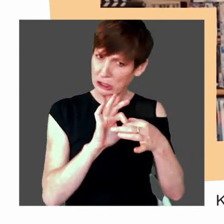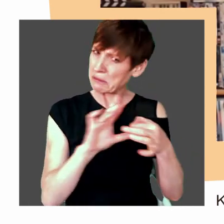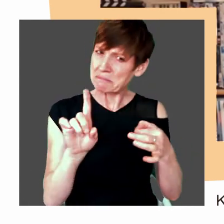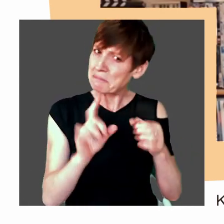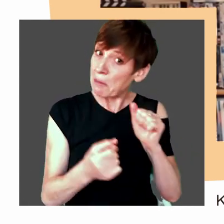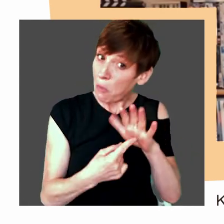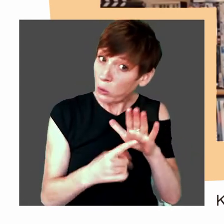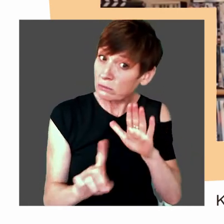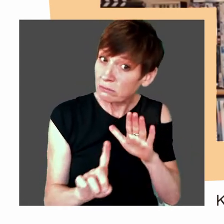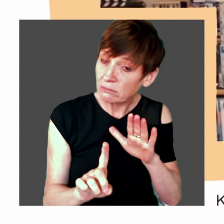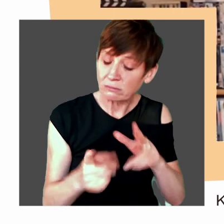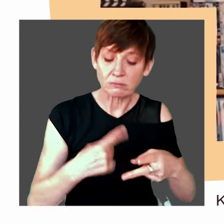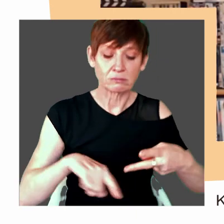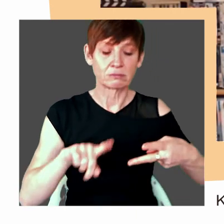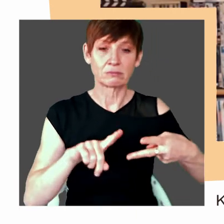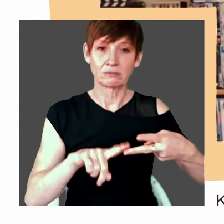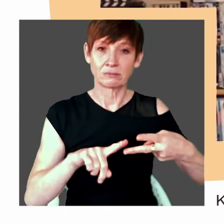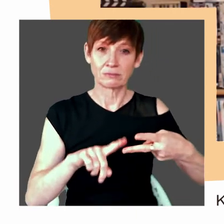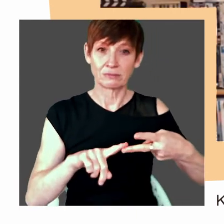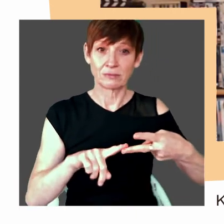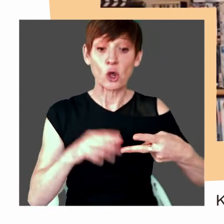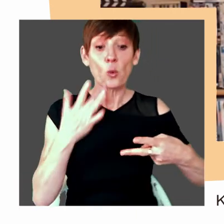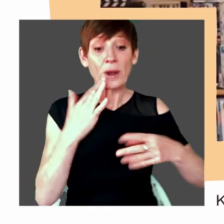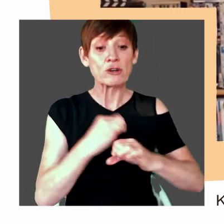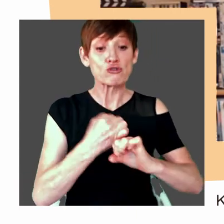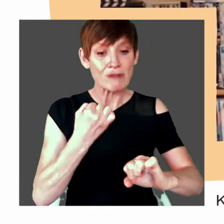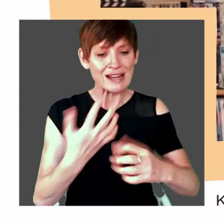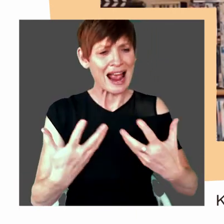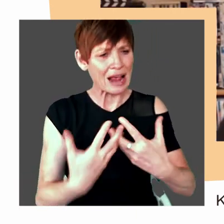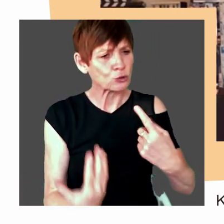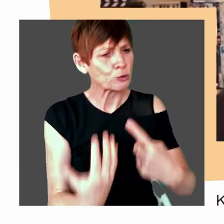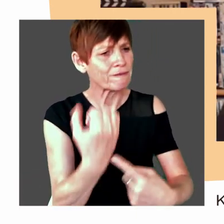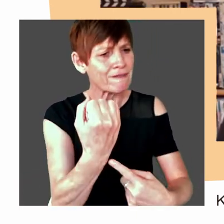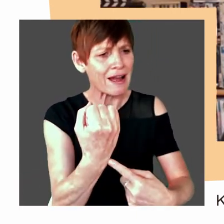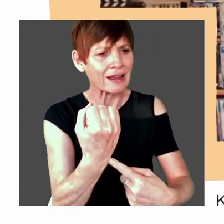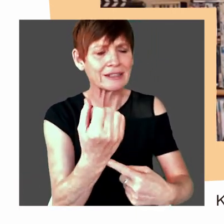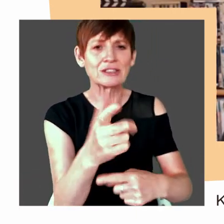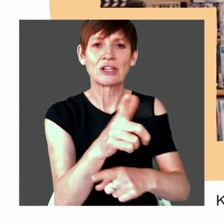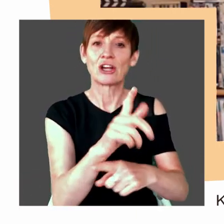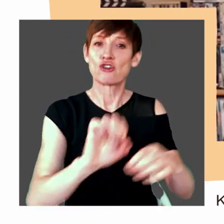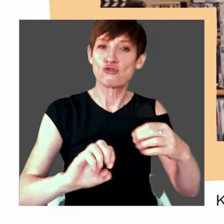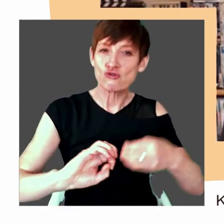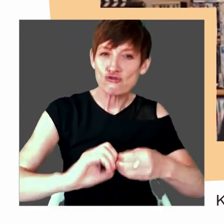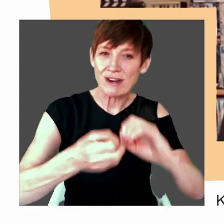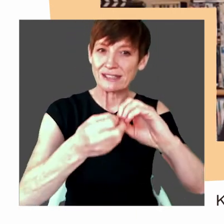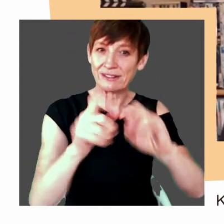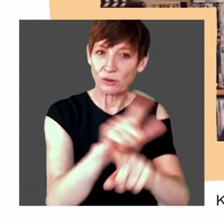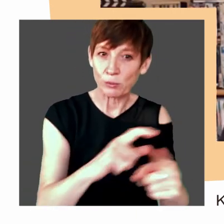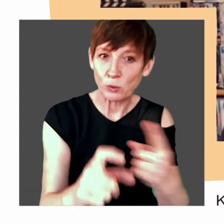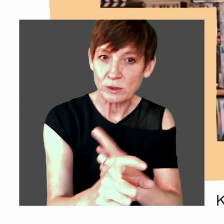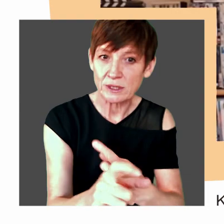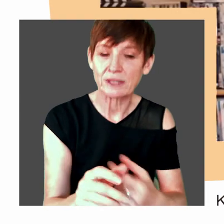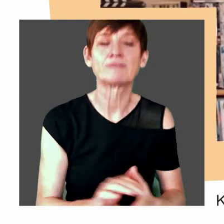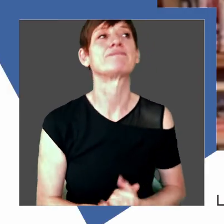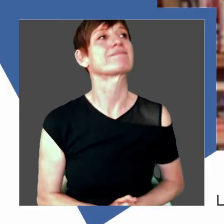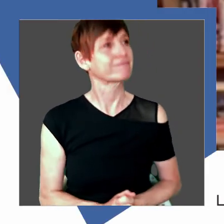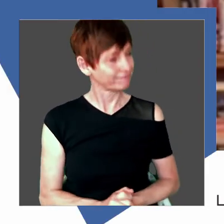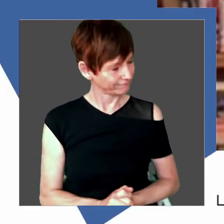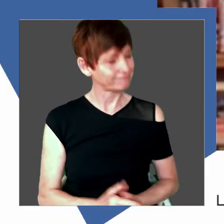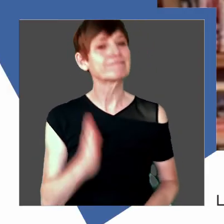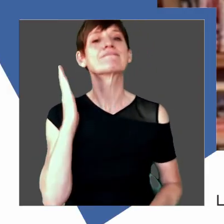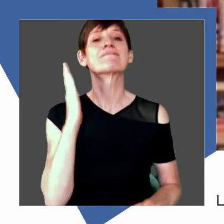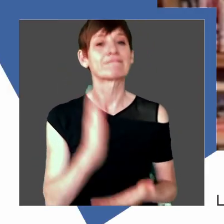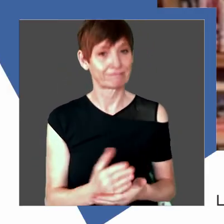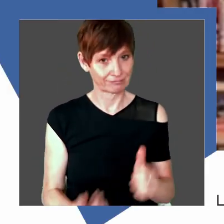how did you find your creative community after graduating? This is like a really good question, actually, because it is massively